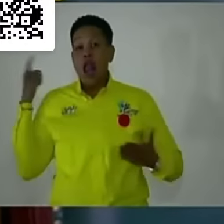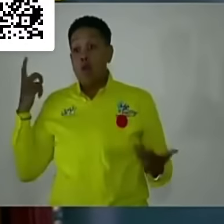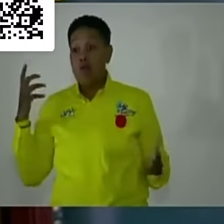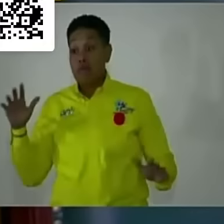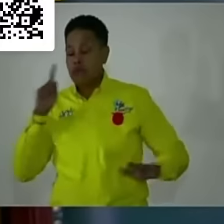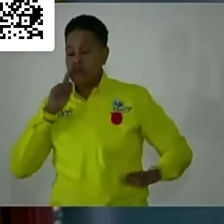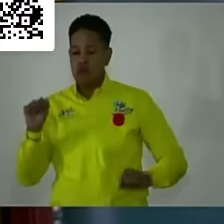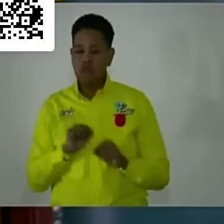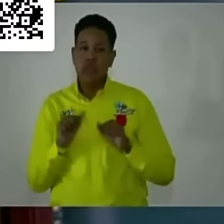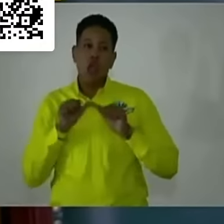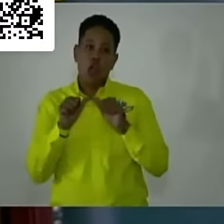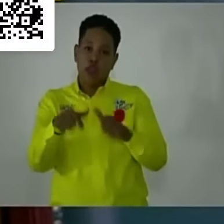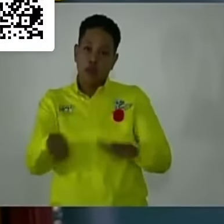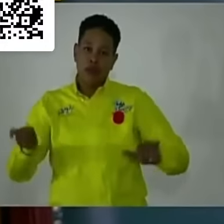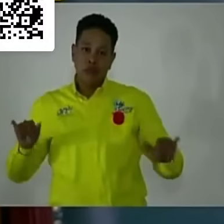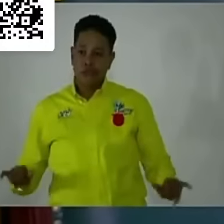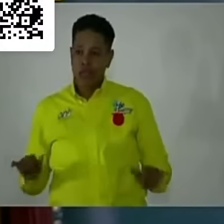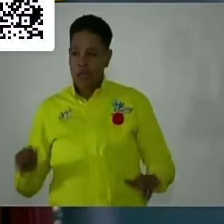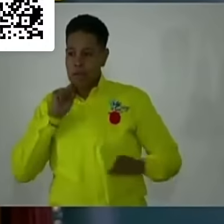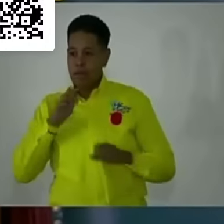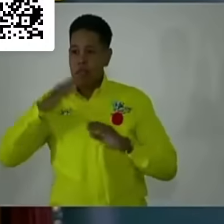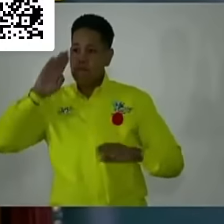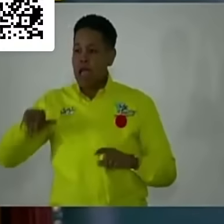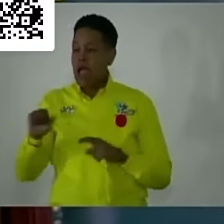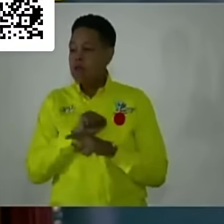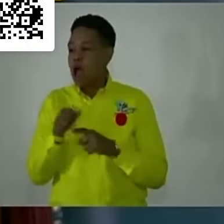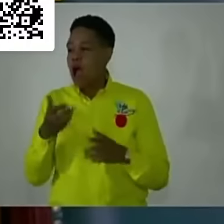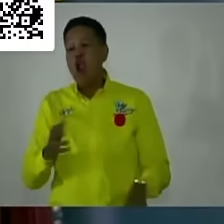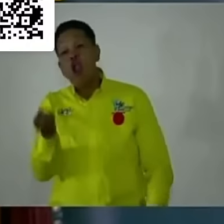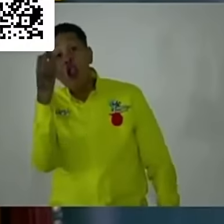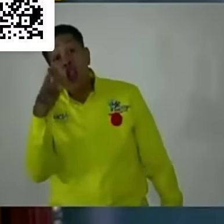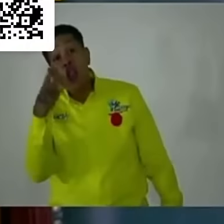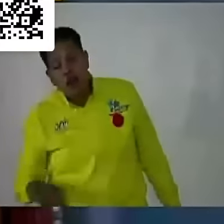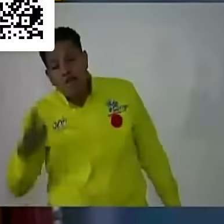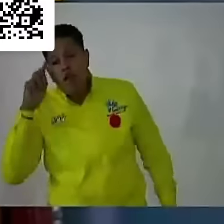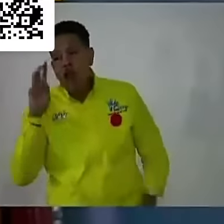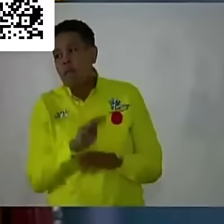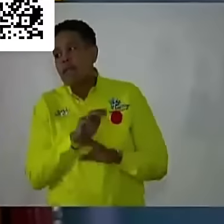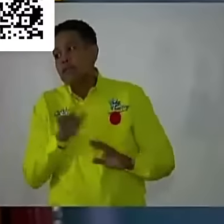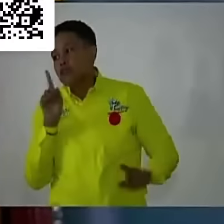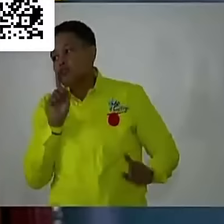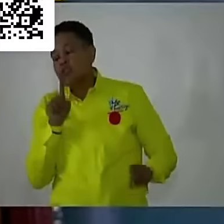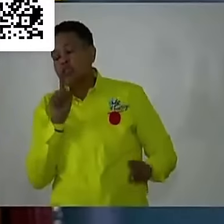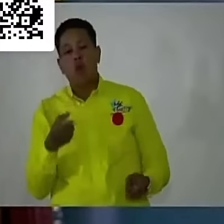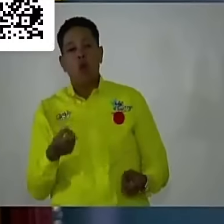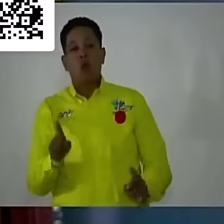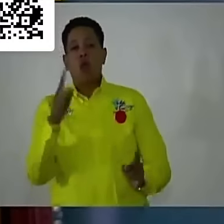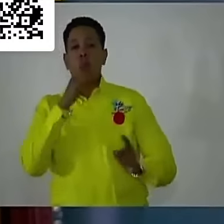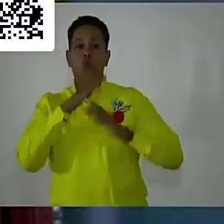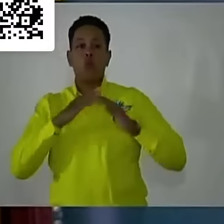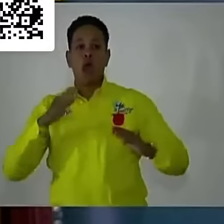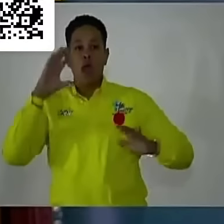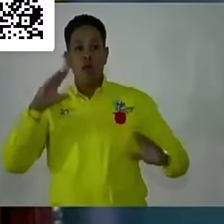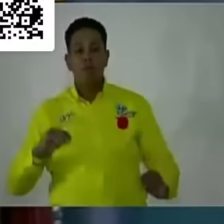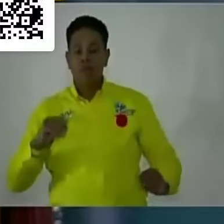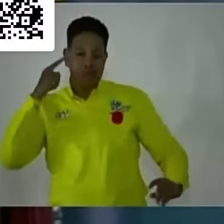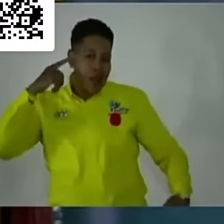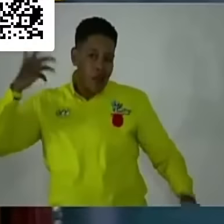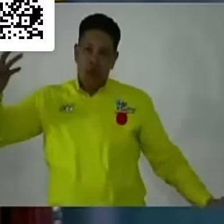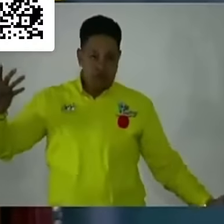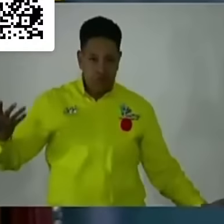it is continuing this week. It's a bad practice for the ministers to be responding to questions from the